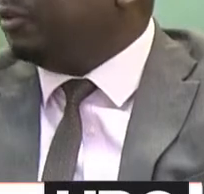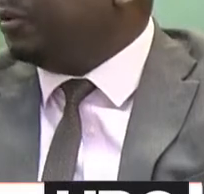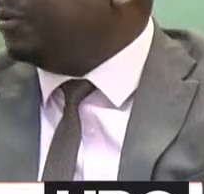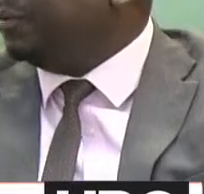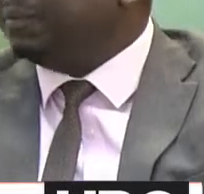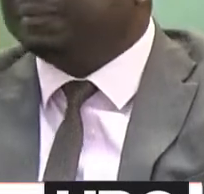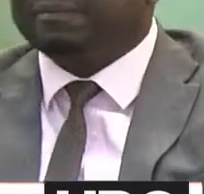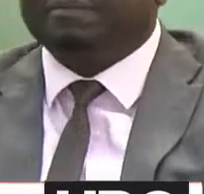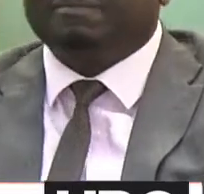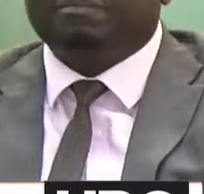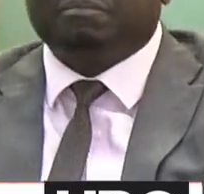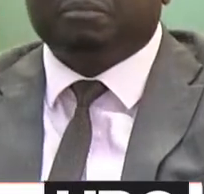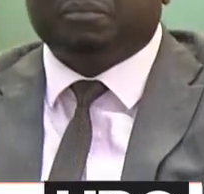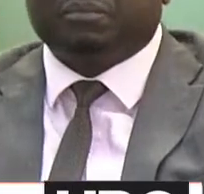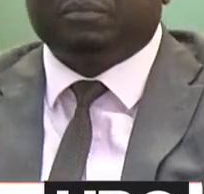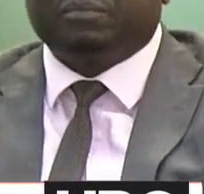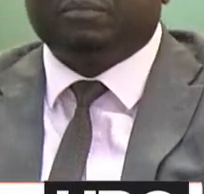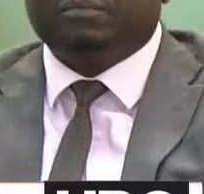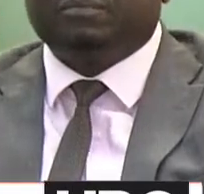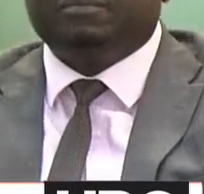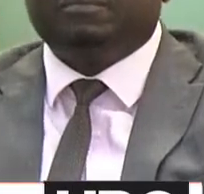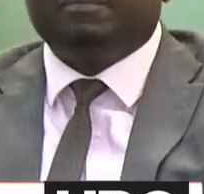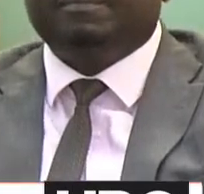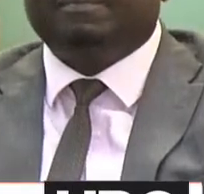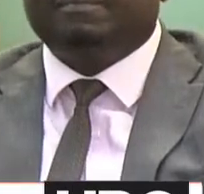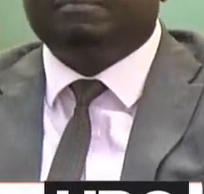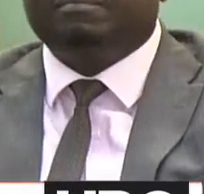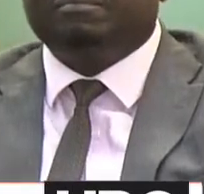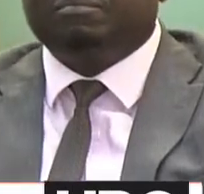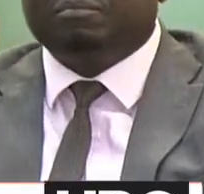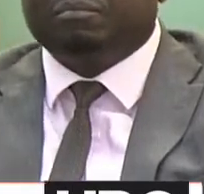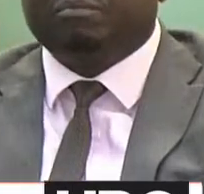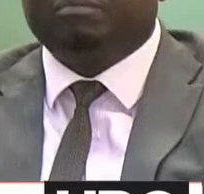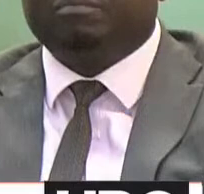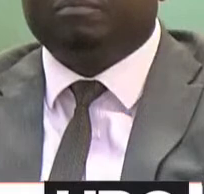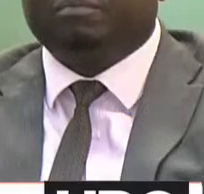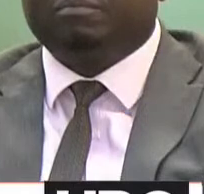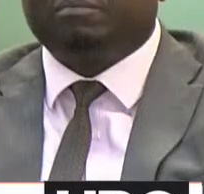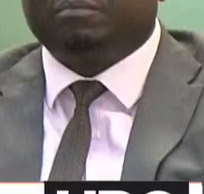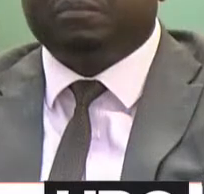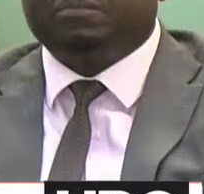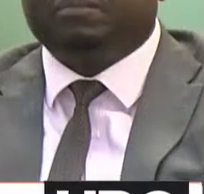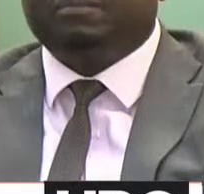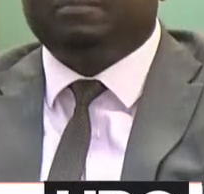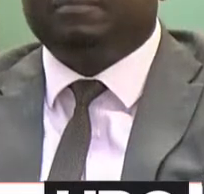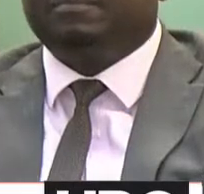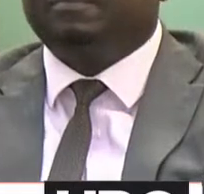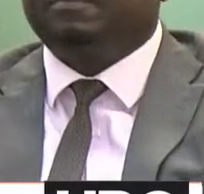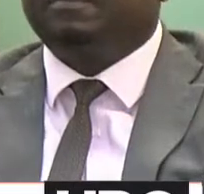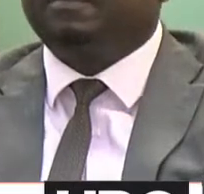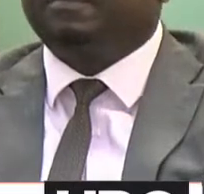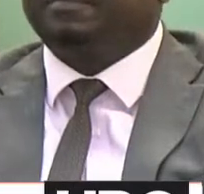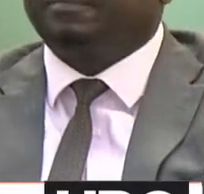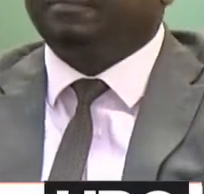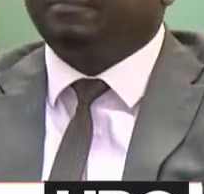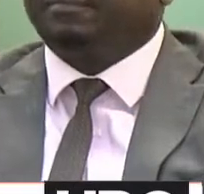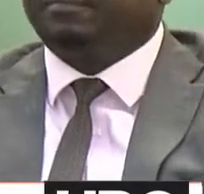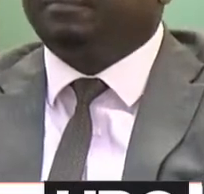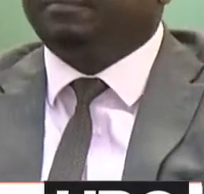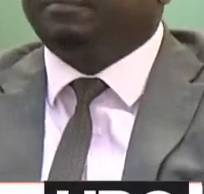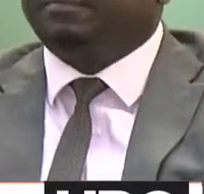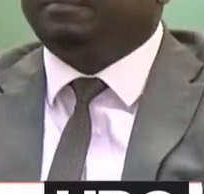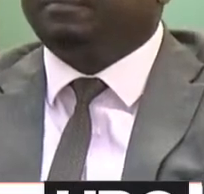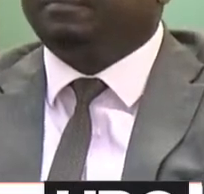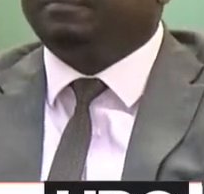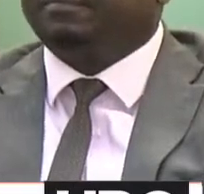while pdm is being implemented there is going to be conflicting and not understanding who is handling what